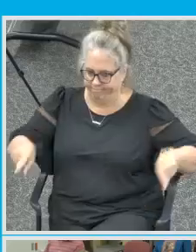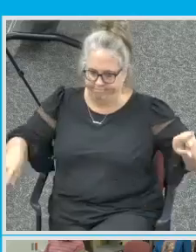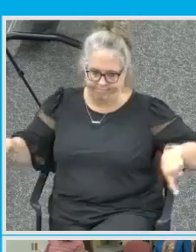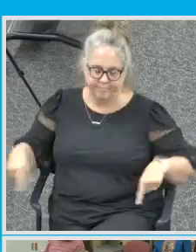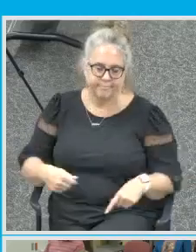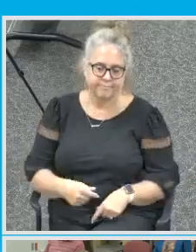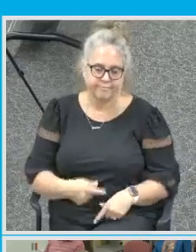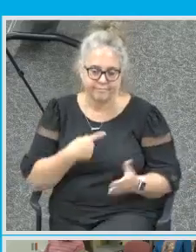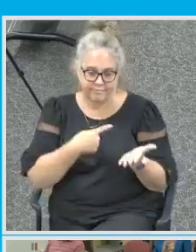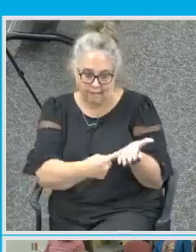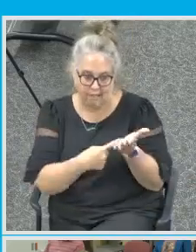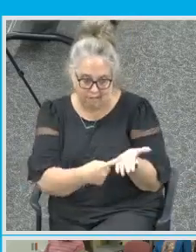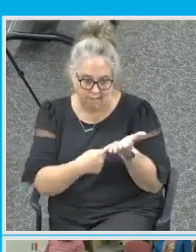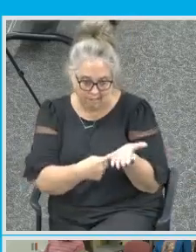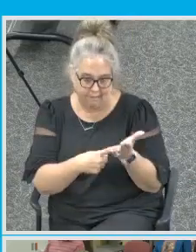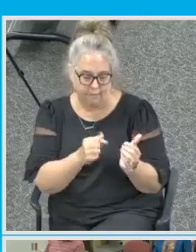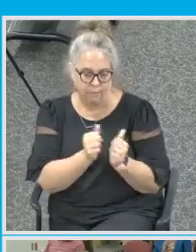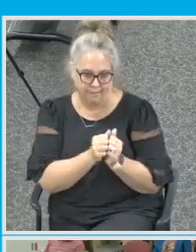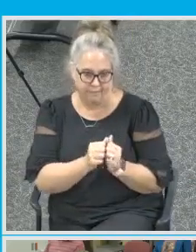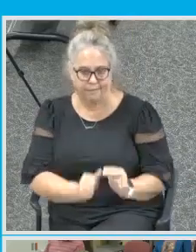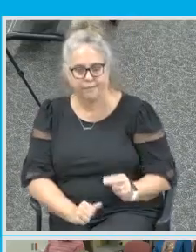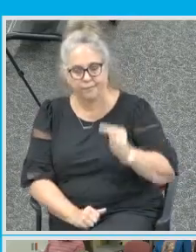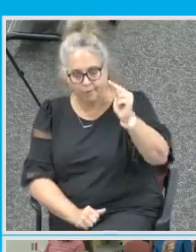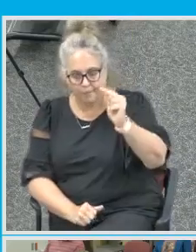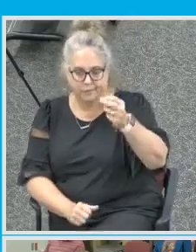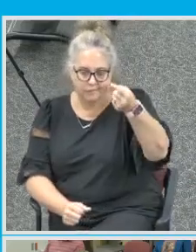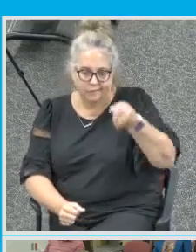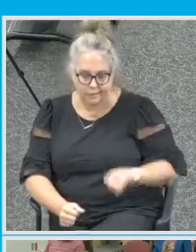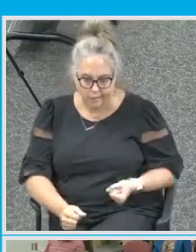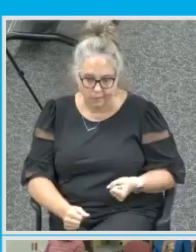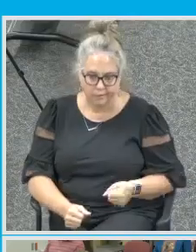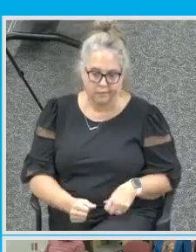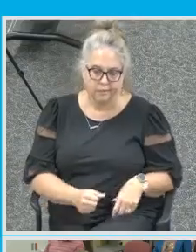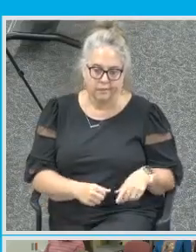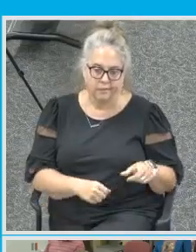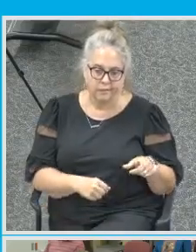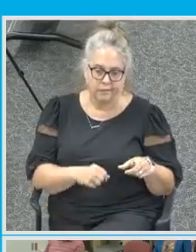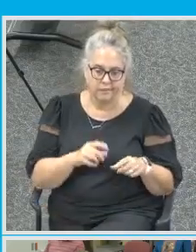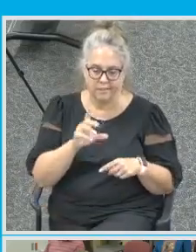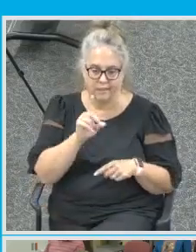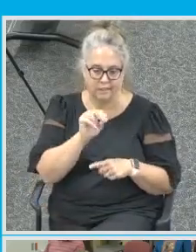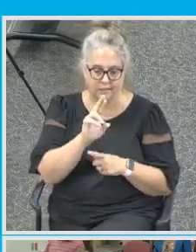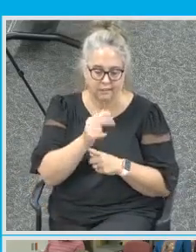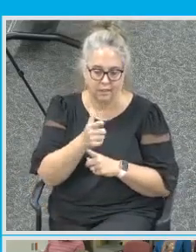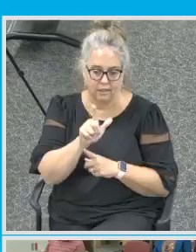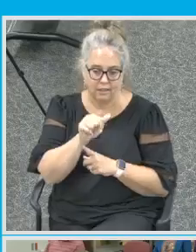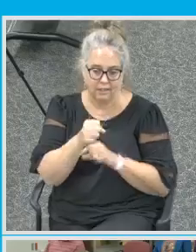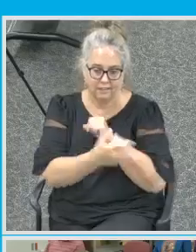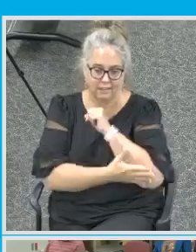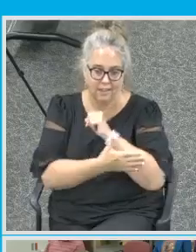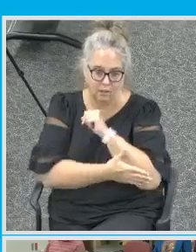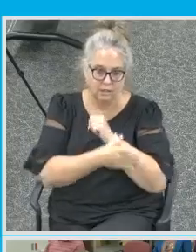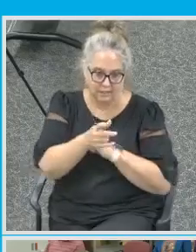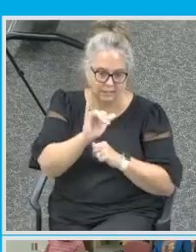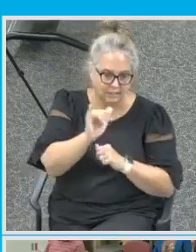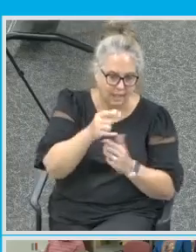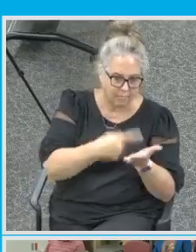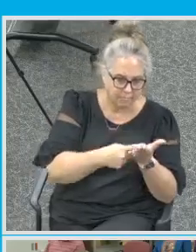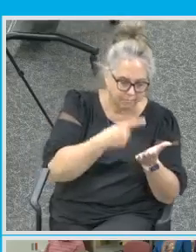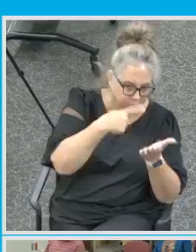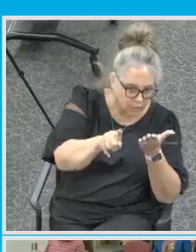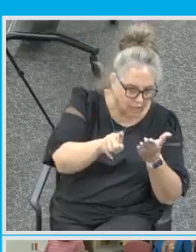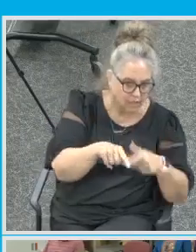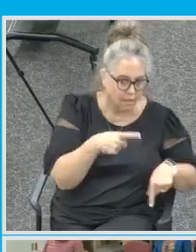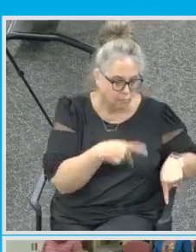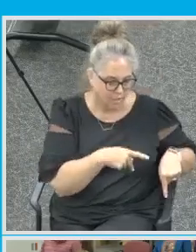south. Douglas County is doing much the similar type of programs that we are doing here in El Paso County. But Pueblo has a more